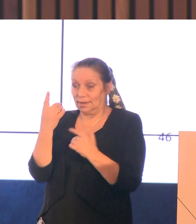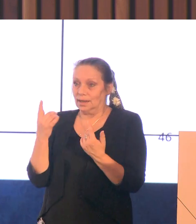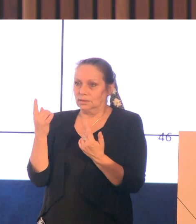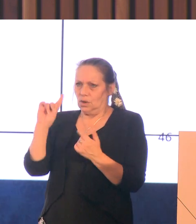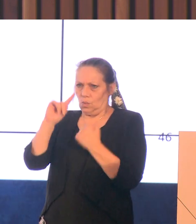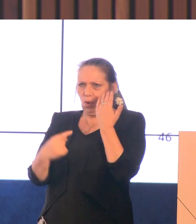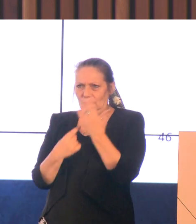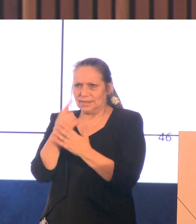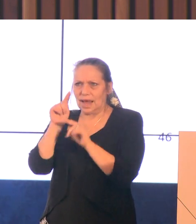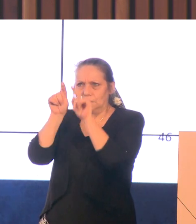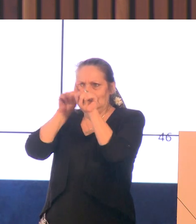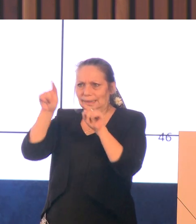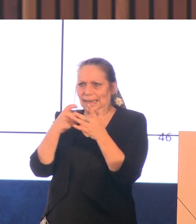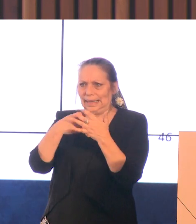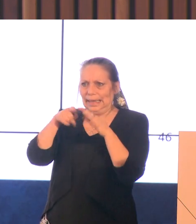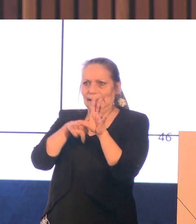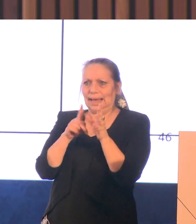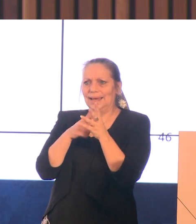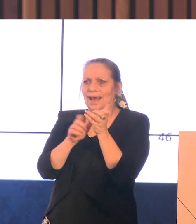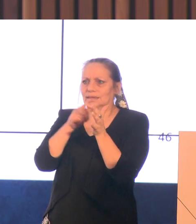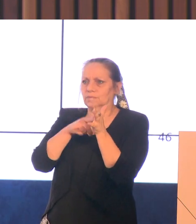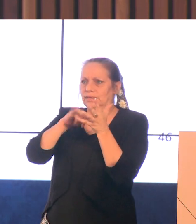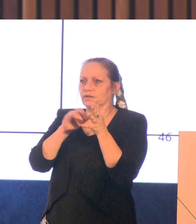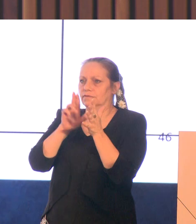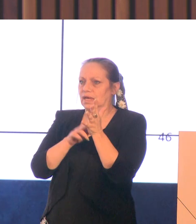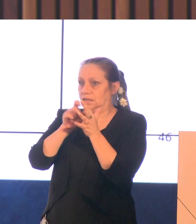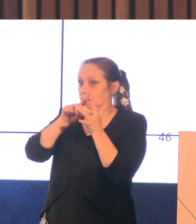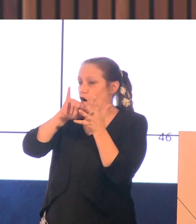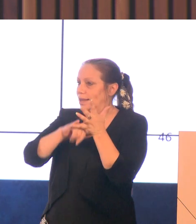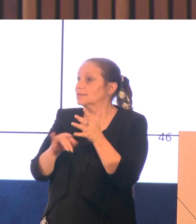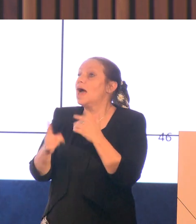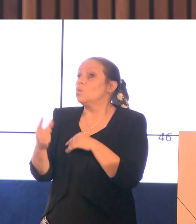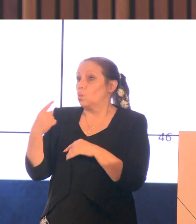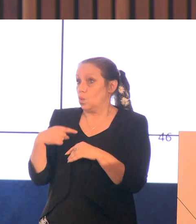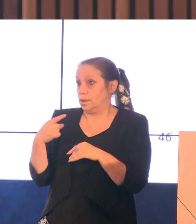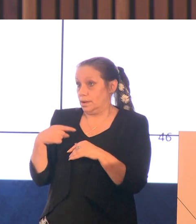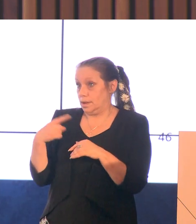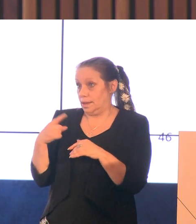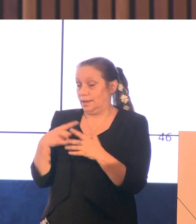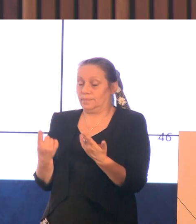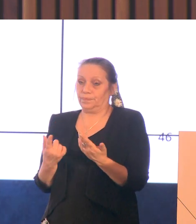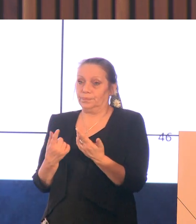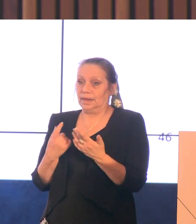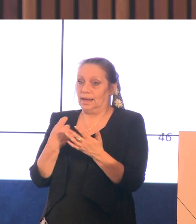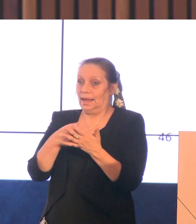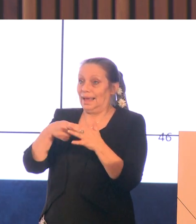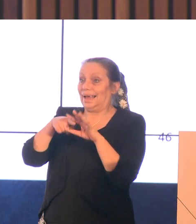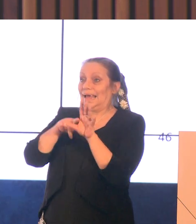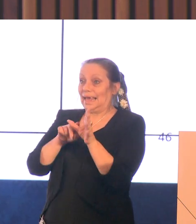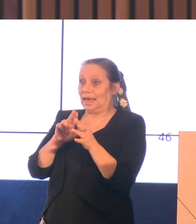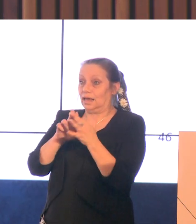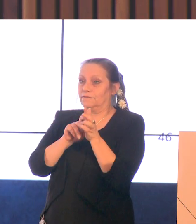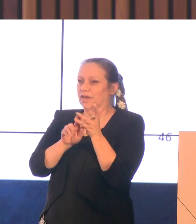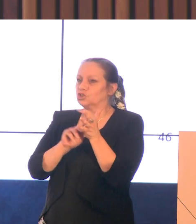is happening to key aspects of the NDIS and why. A key feature, which I've